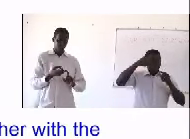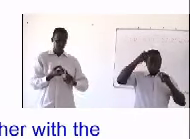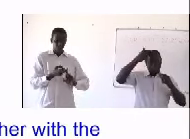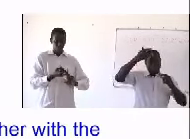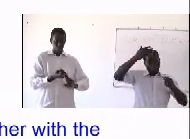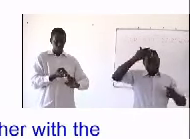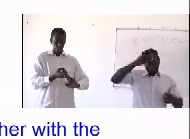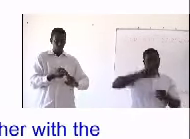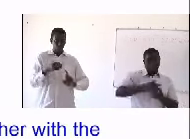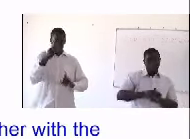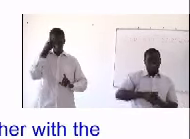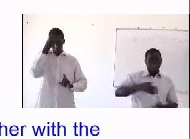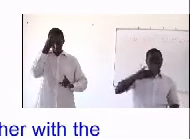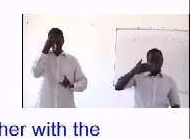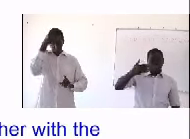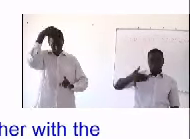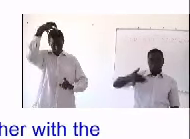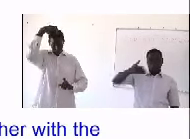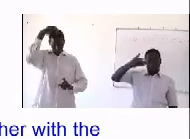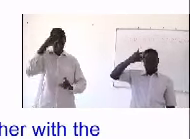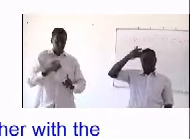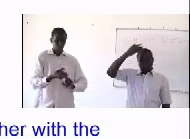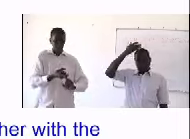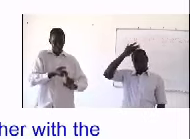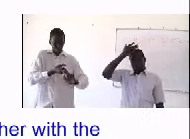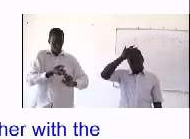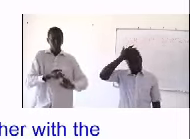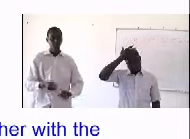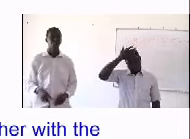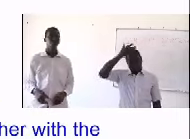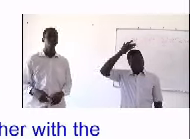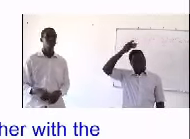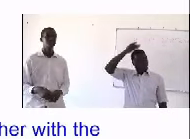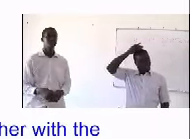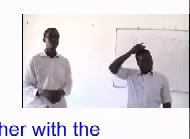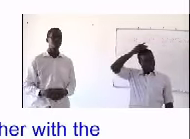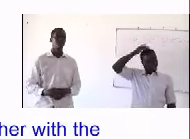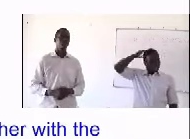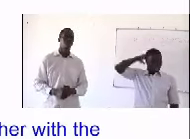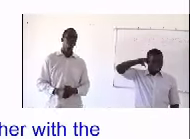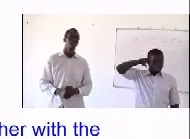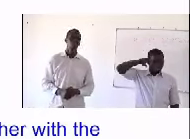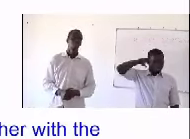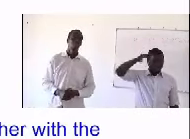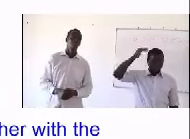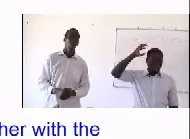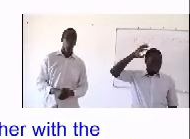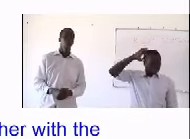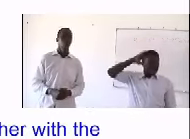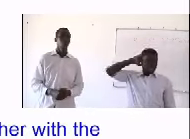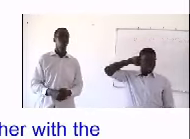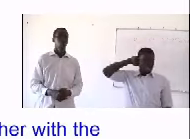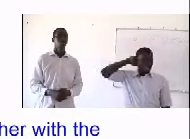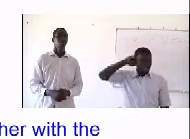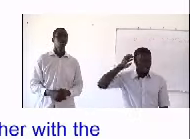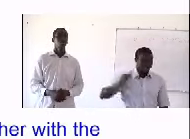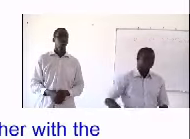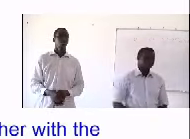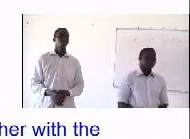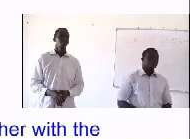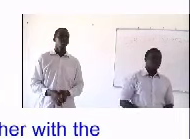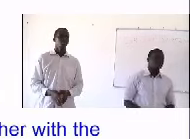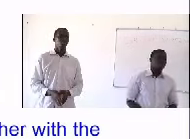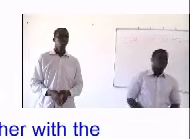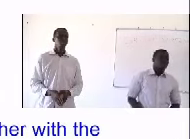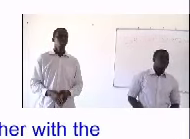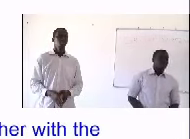connection between the forebrain and the high brain. That means that we said the brain is divided into two parts: the forebrain, the